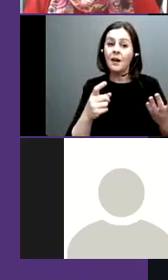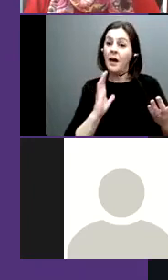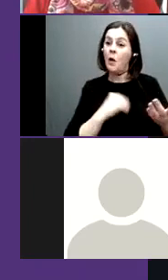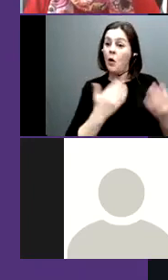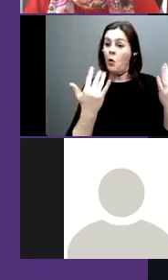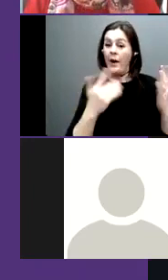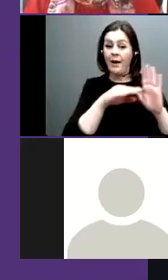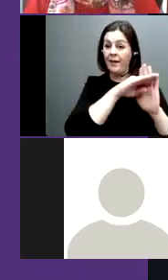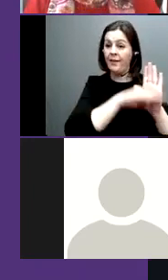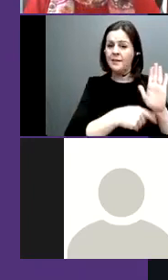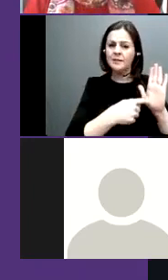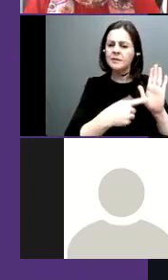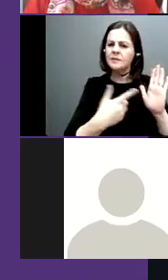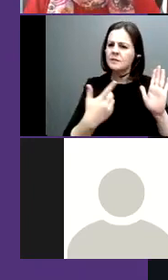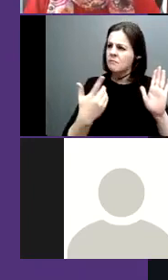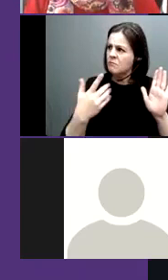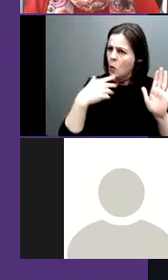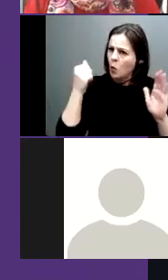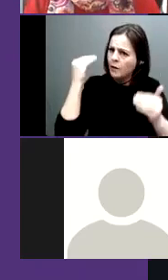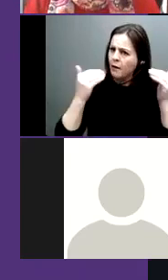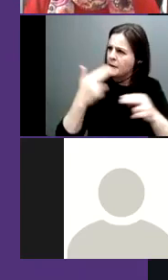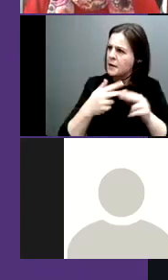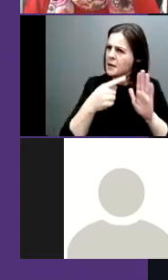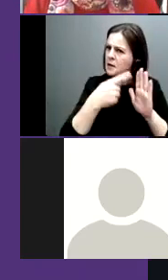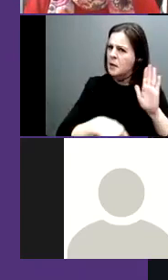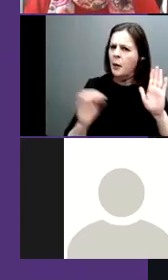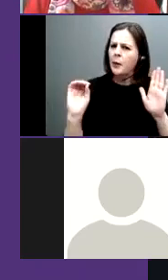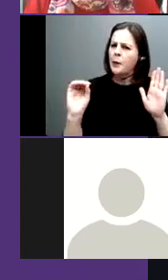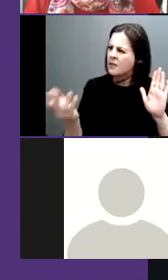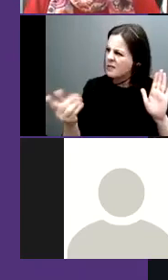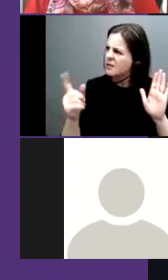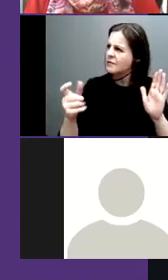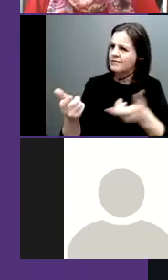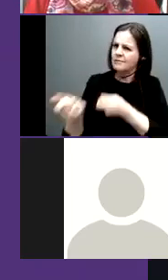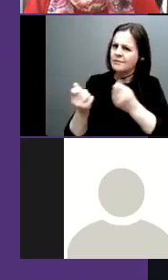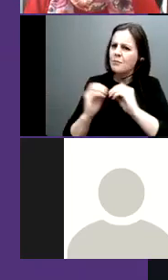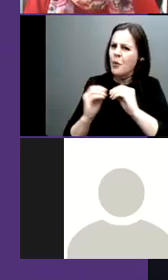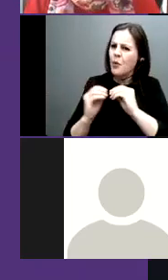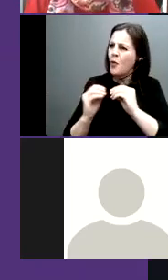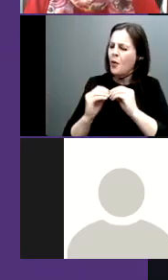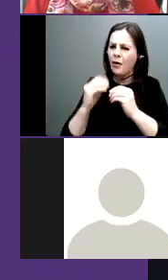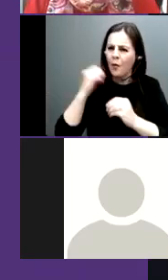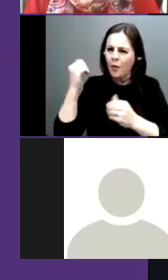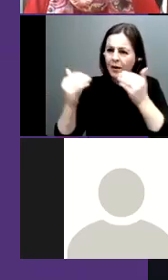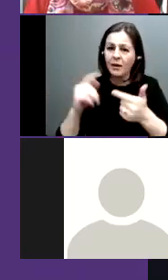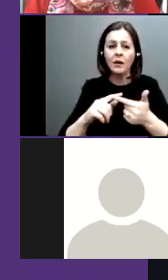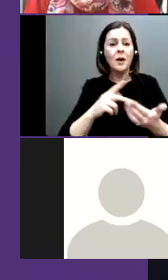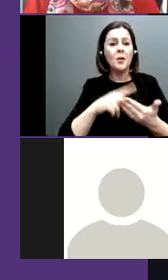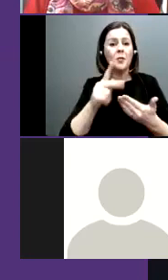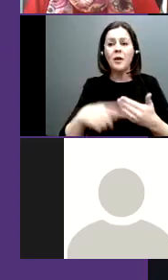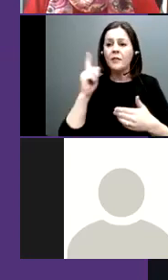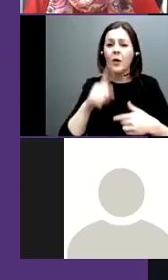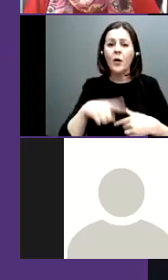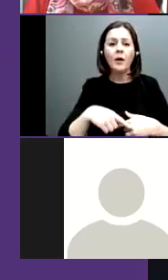example. We have programs that are specific for human trafficking, for sex workers,